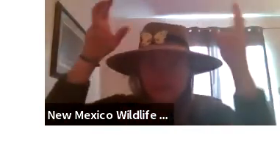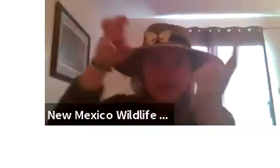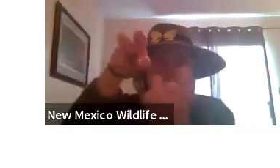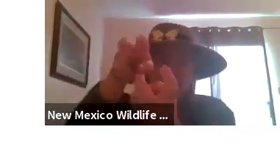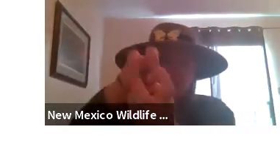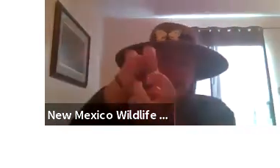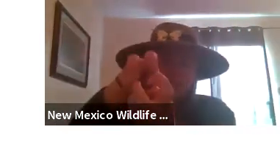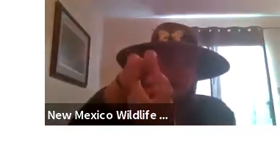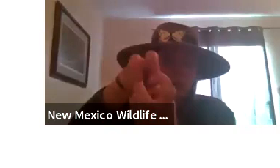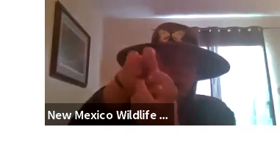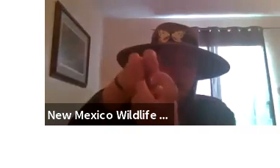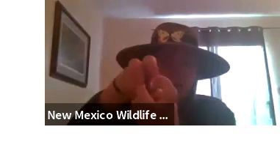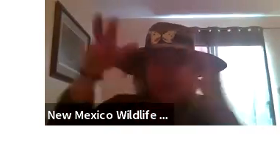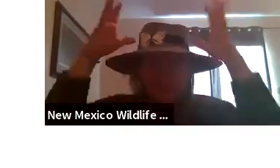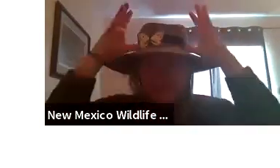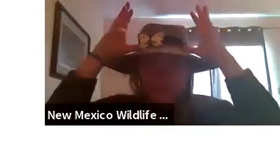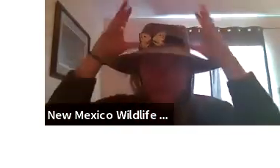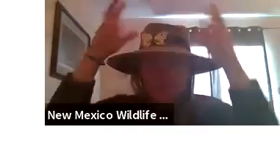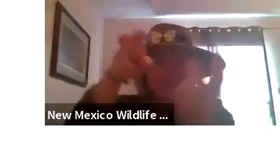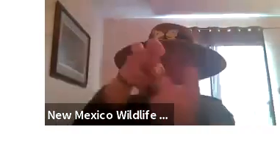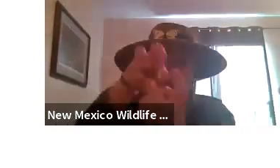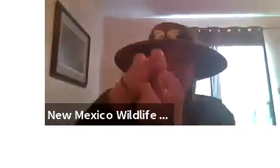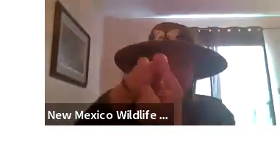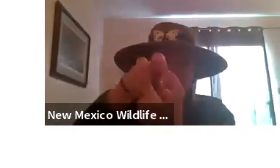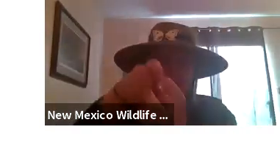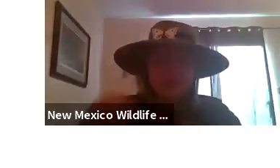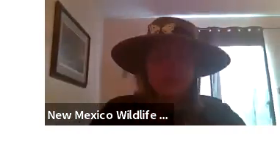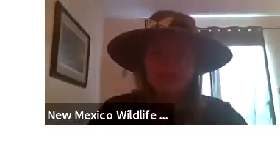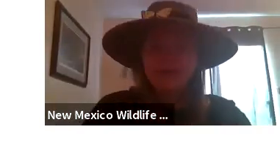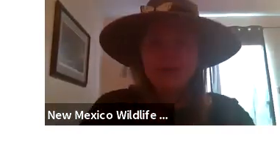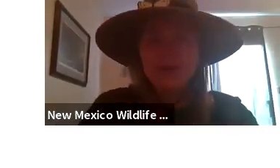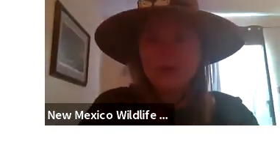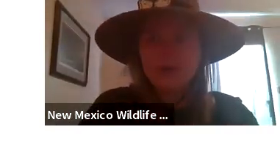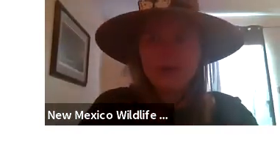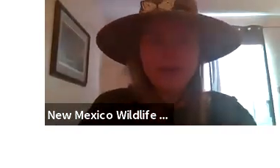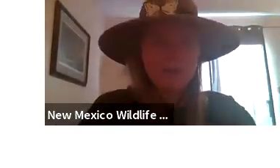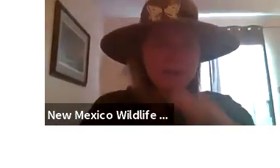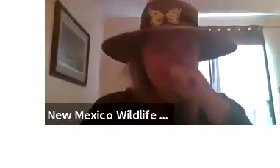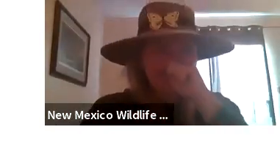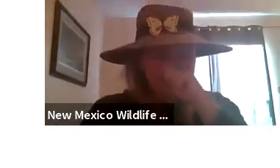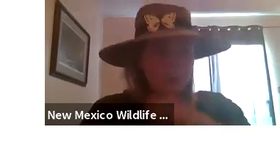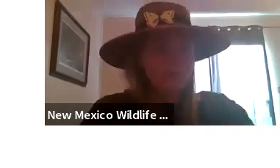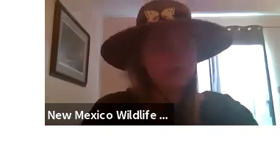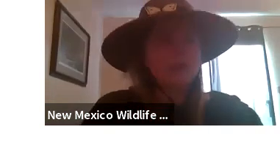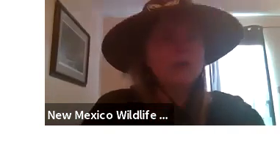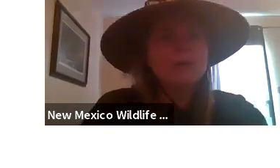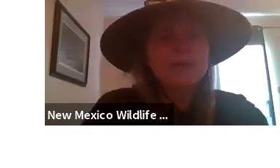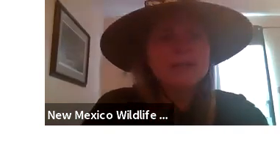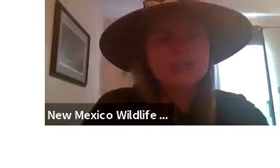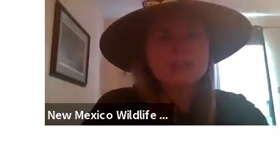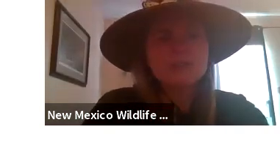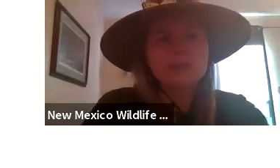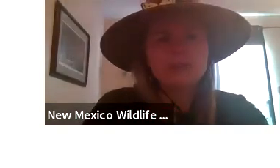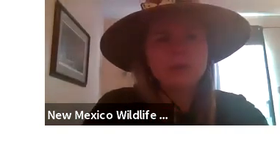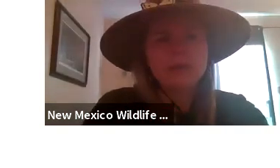Deer and squirrel. Deer and squirrel. Okay, what's next? Oh, what are